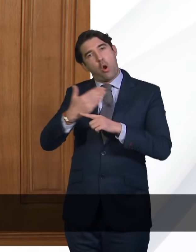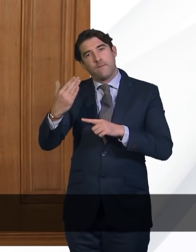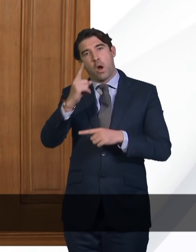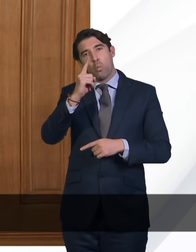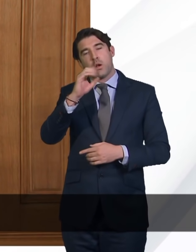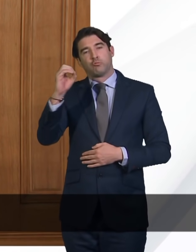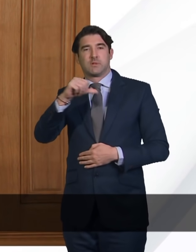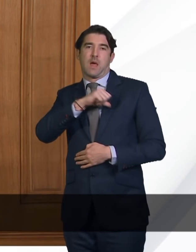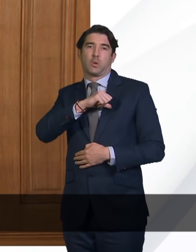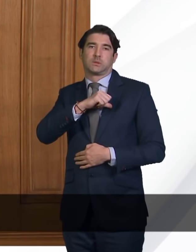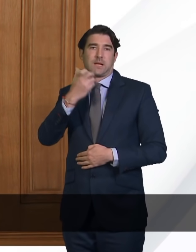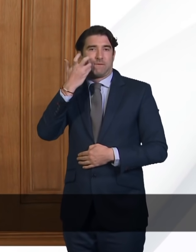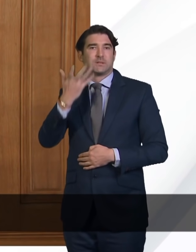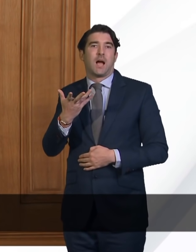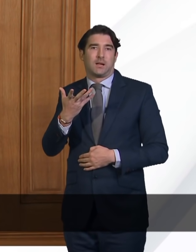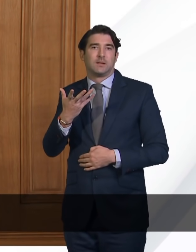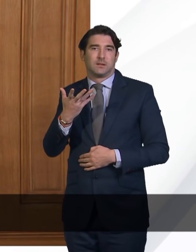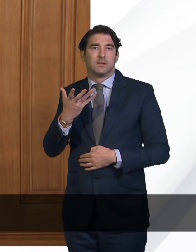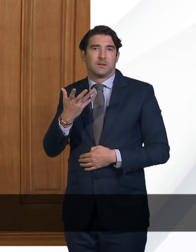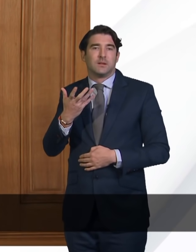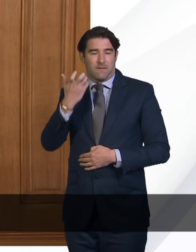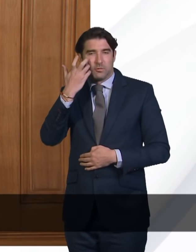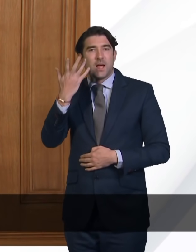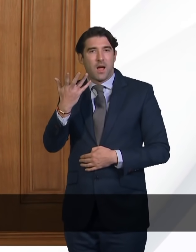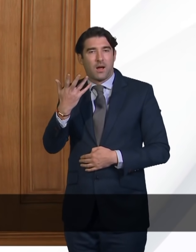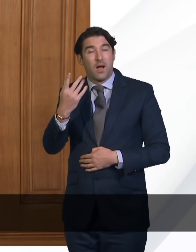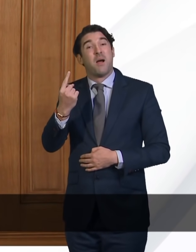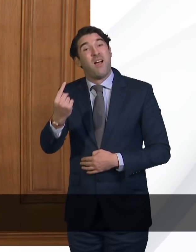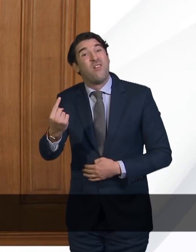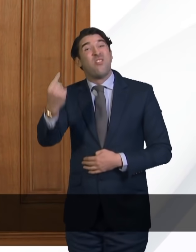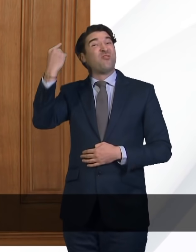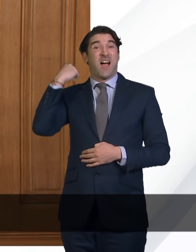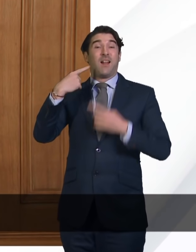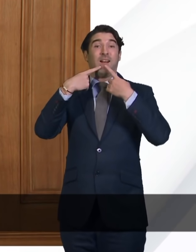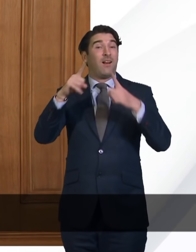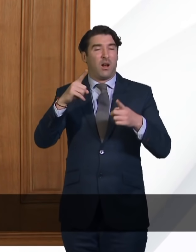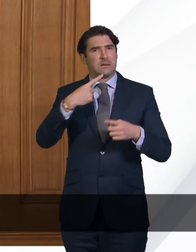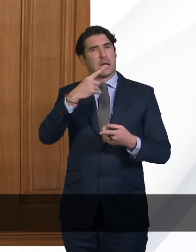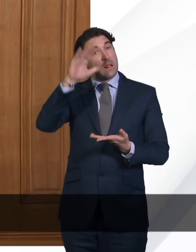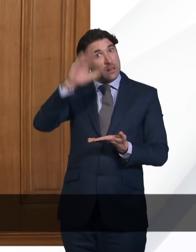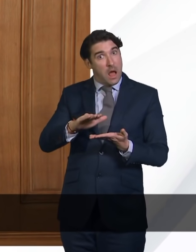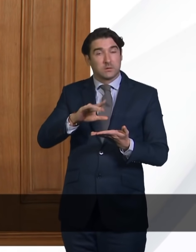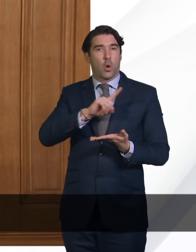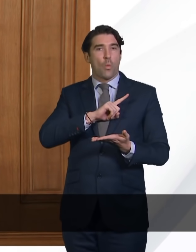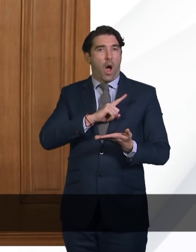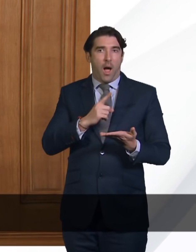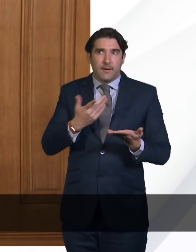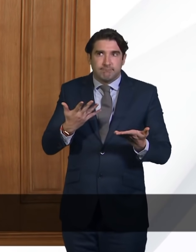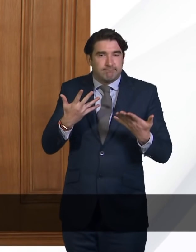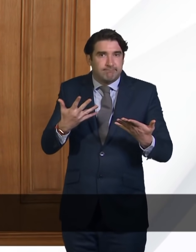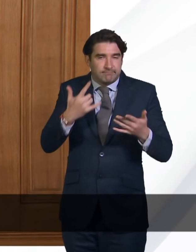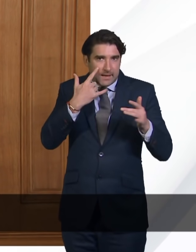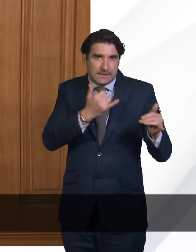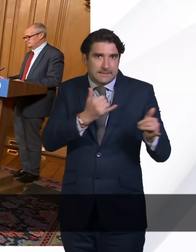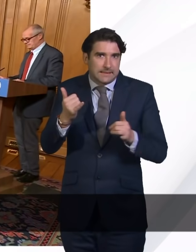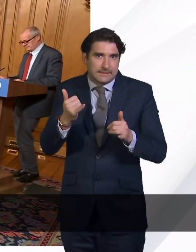certain times. Whereas, of course, you were only able to measure and report a fraction of that. So it's not a direct like-for-like comparison.